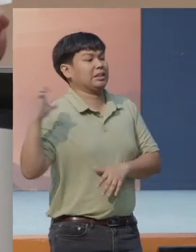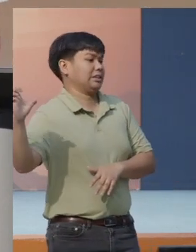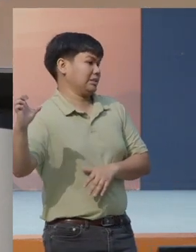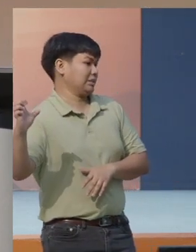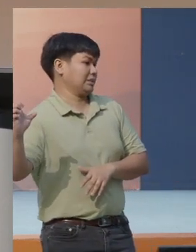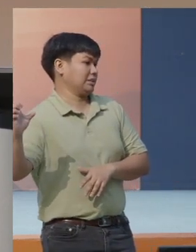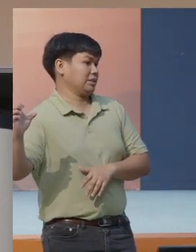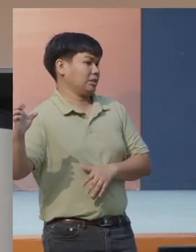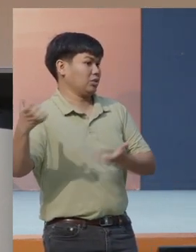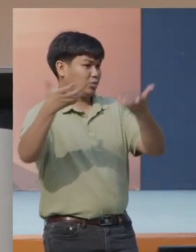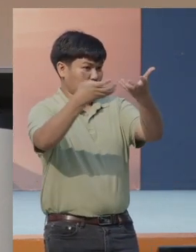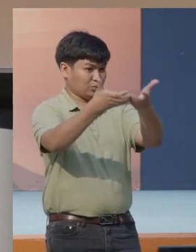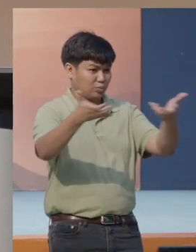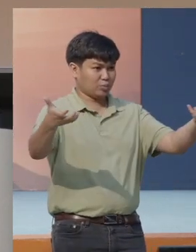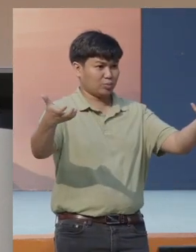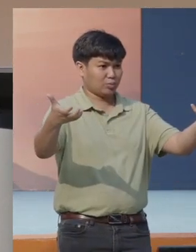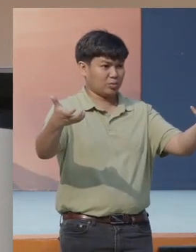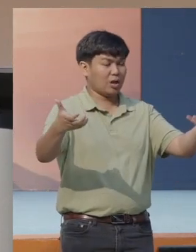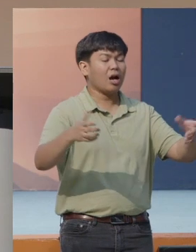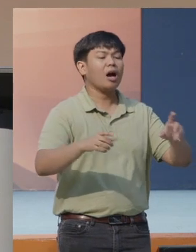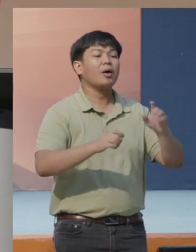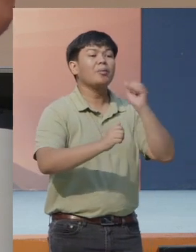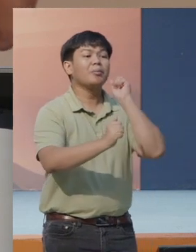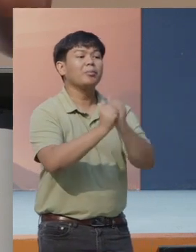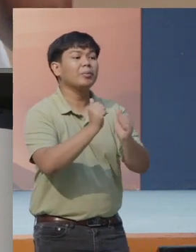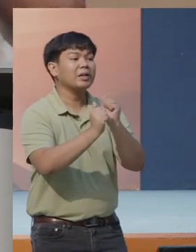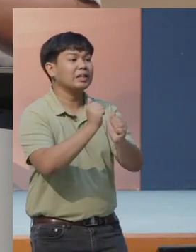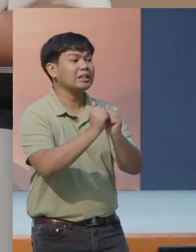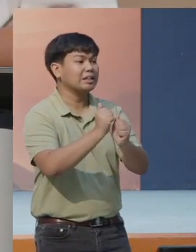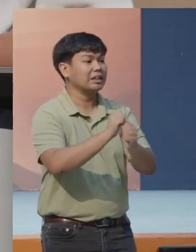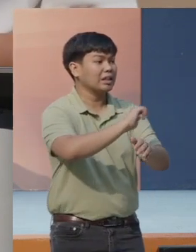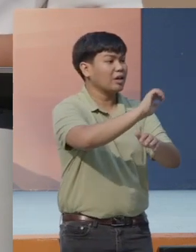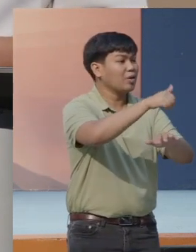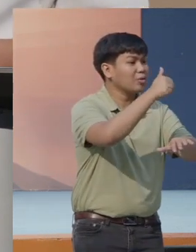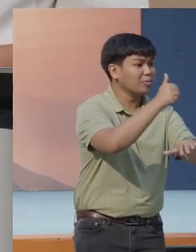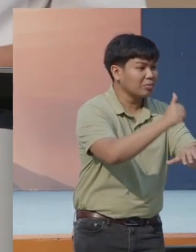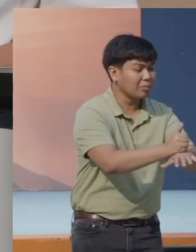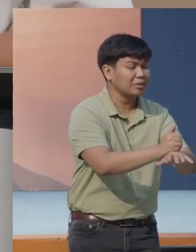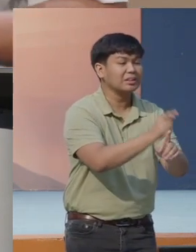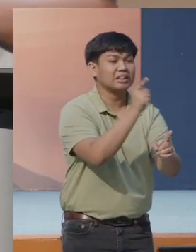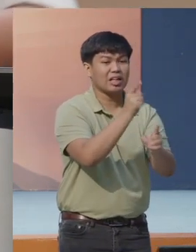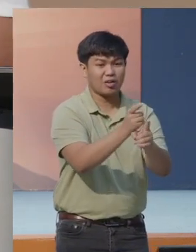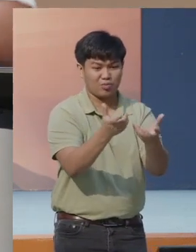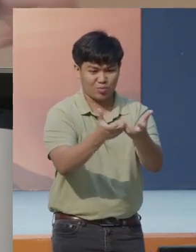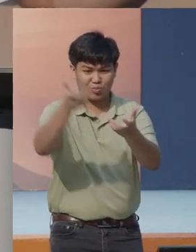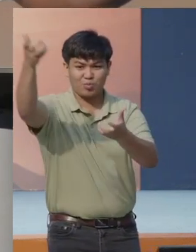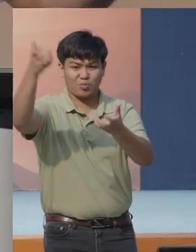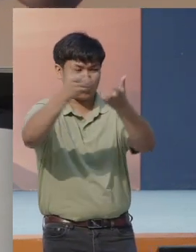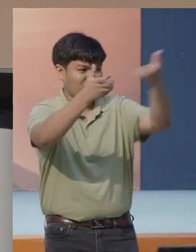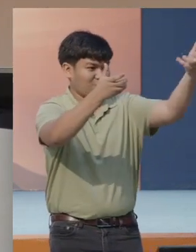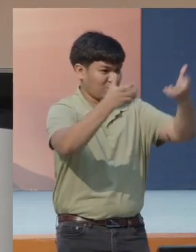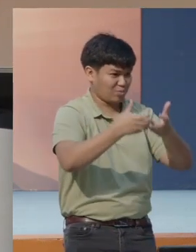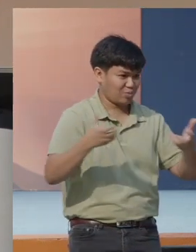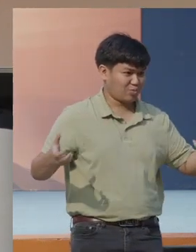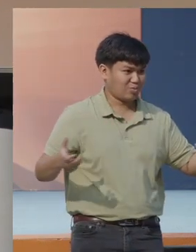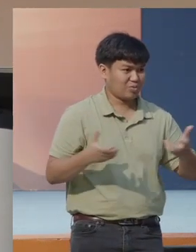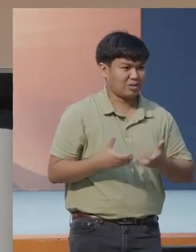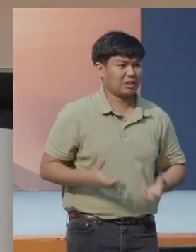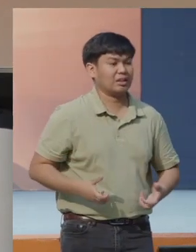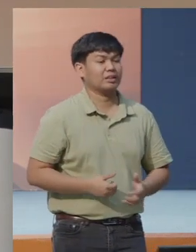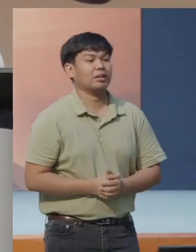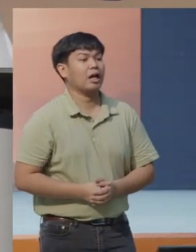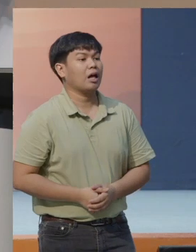the east of the Jordan. And number 3, reason that they all belonged under